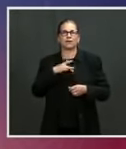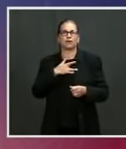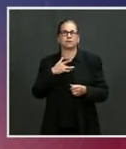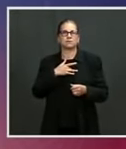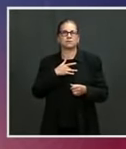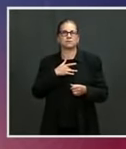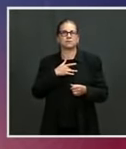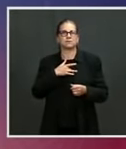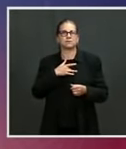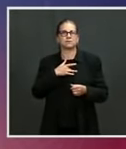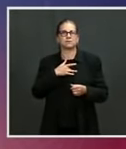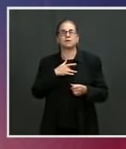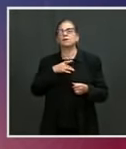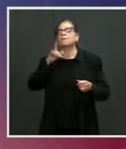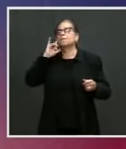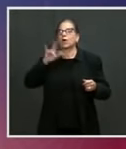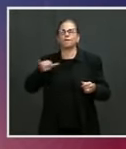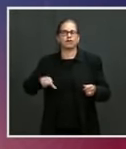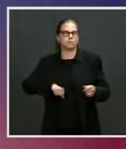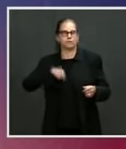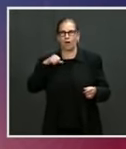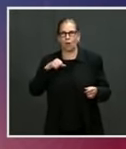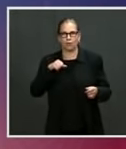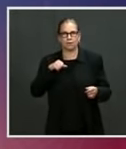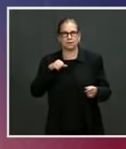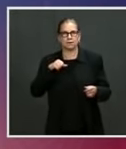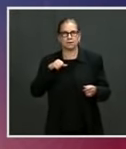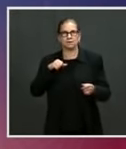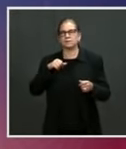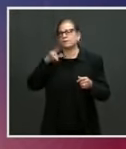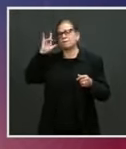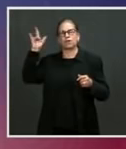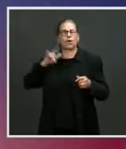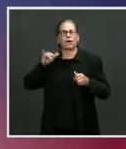honorable, forever American.